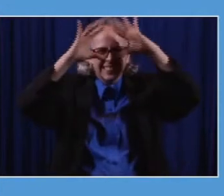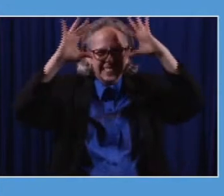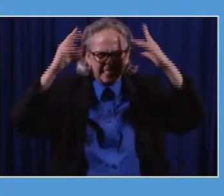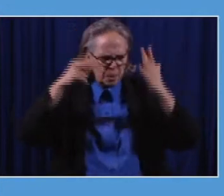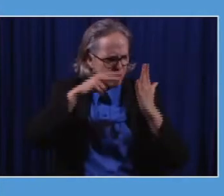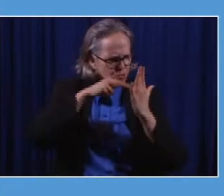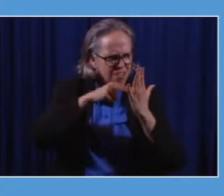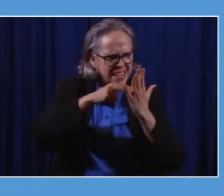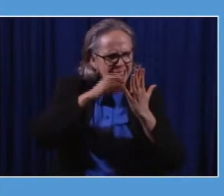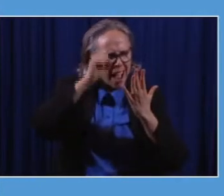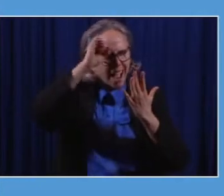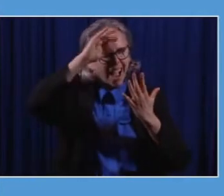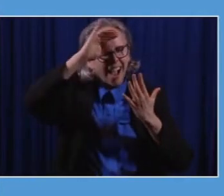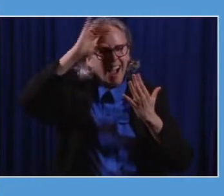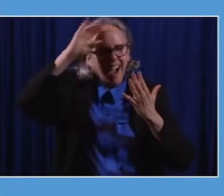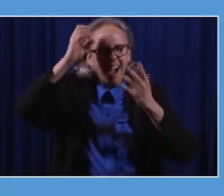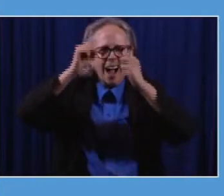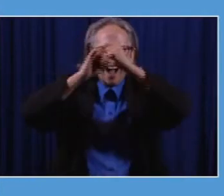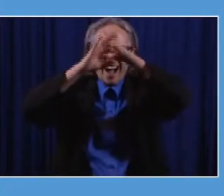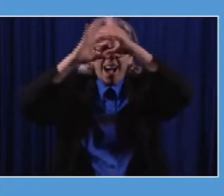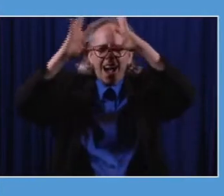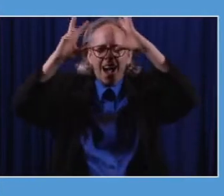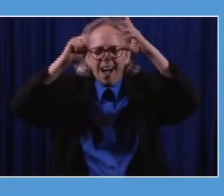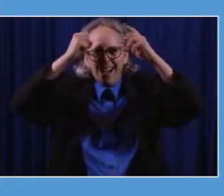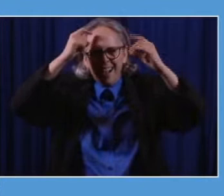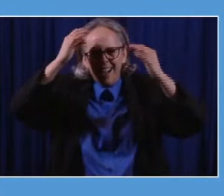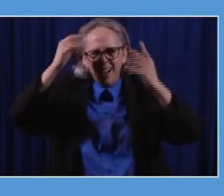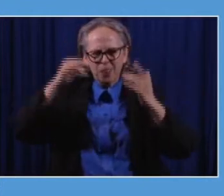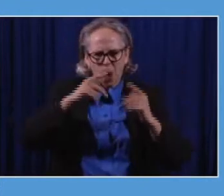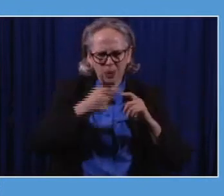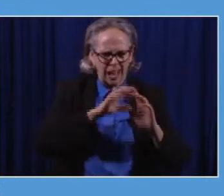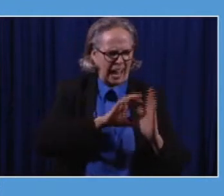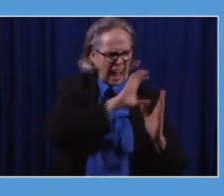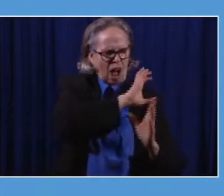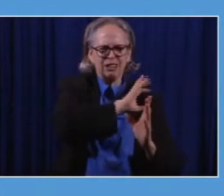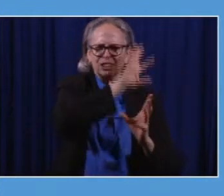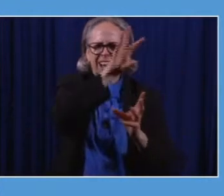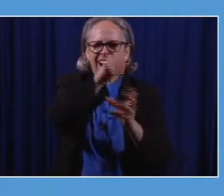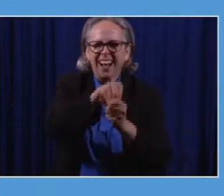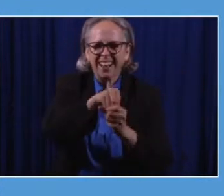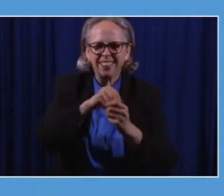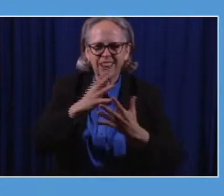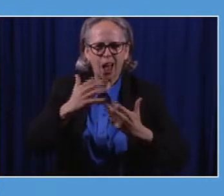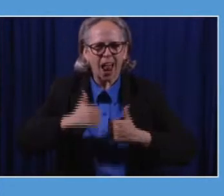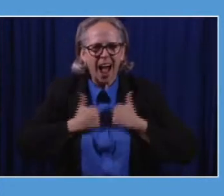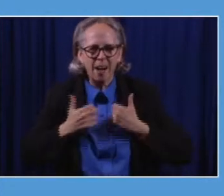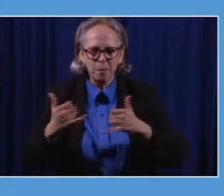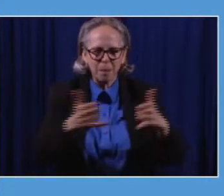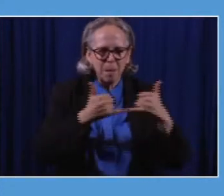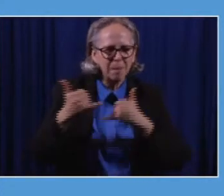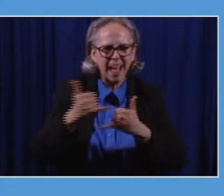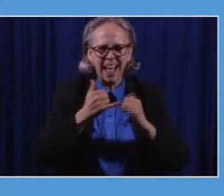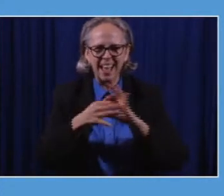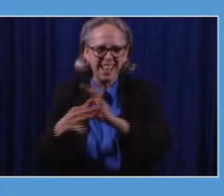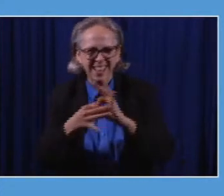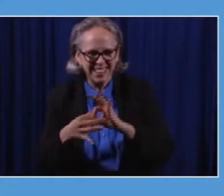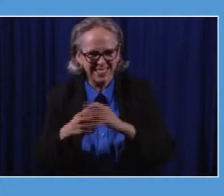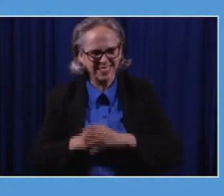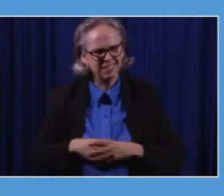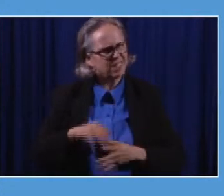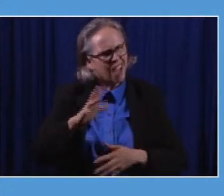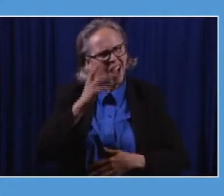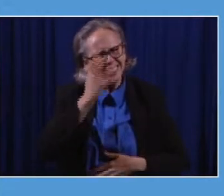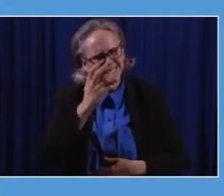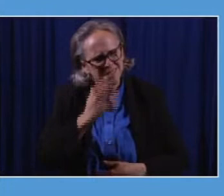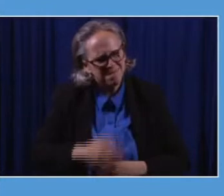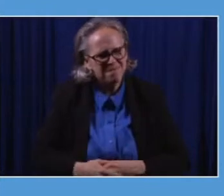later play using some of the characters or the lessons in the story, I think those are all things that go just beyond reading for the